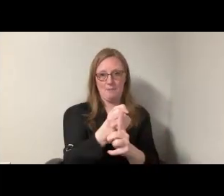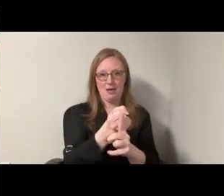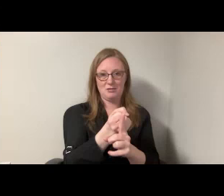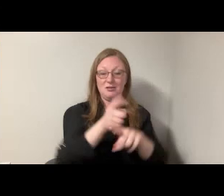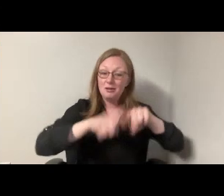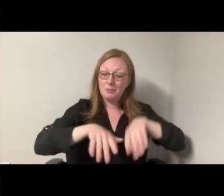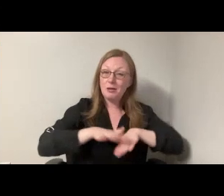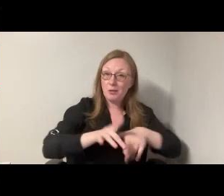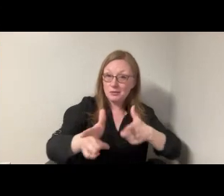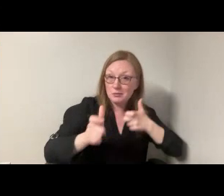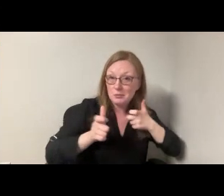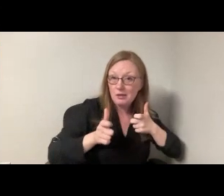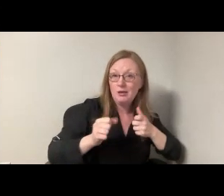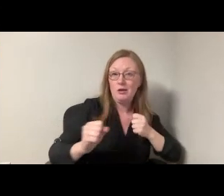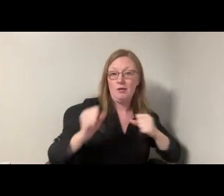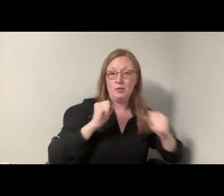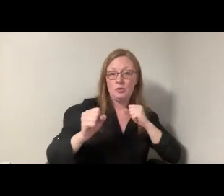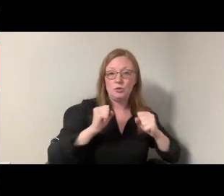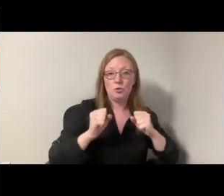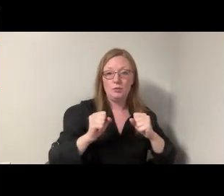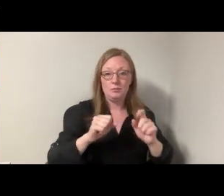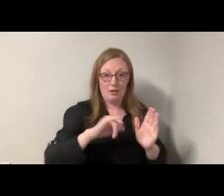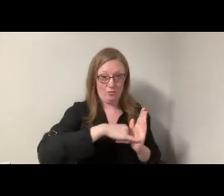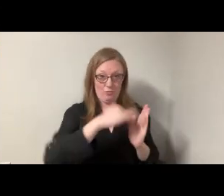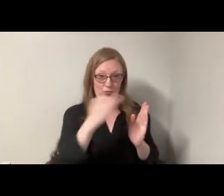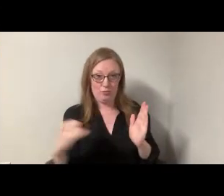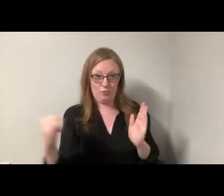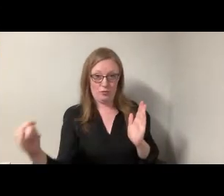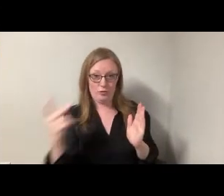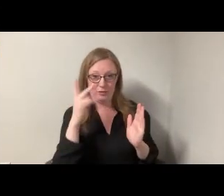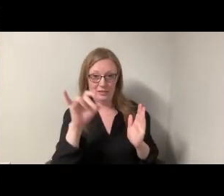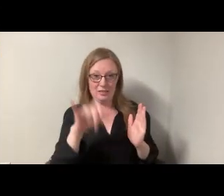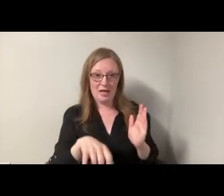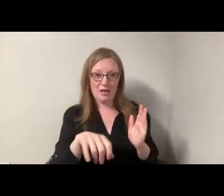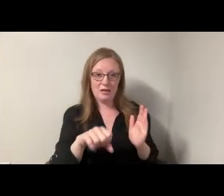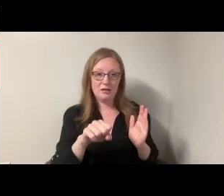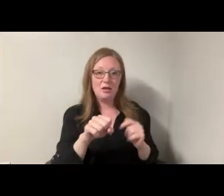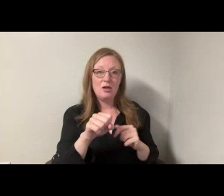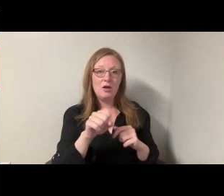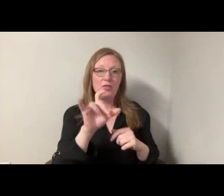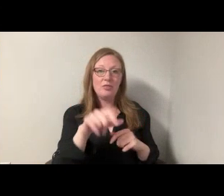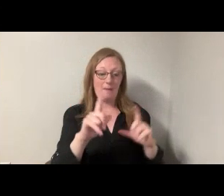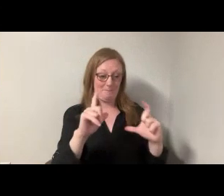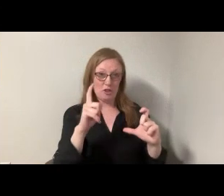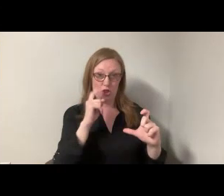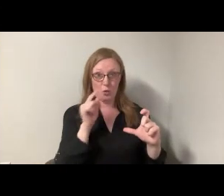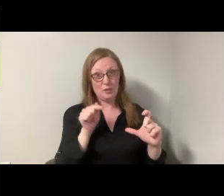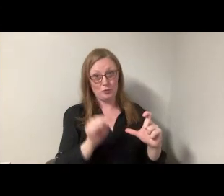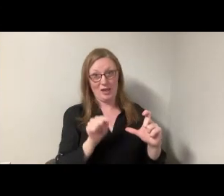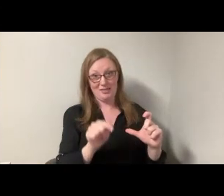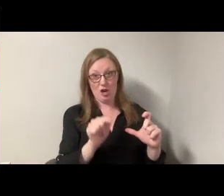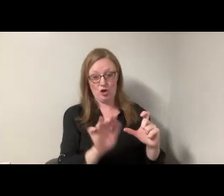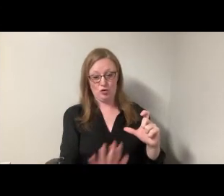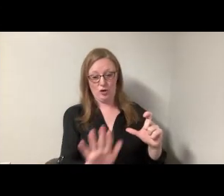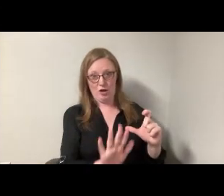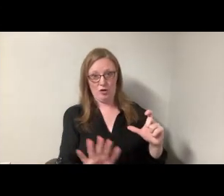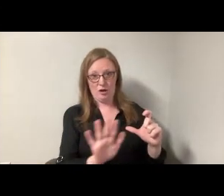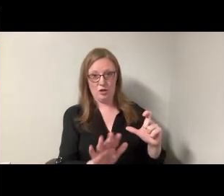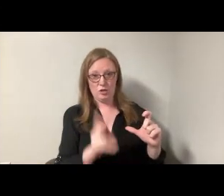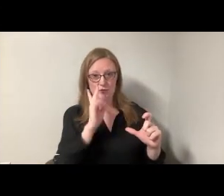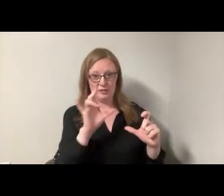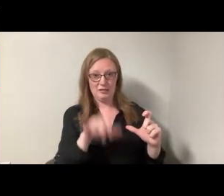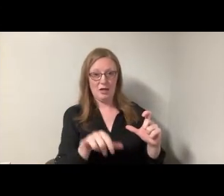the storm. And of course, along here, here's Waveland, Bay St. Louis area right here where I took that picture. That you've also